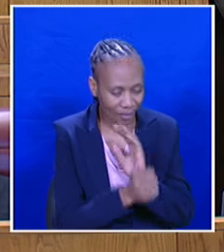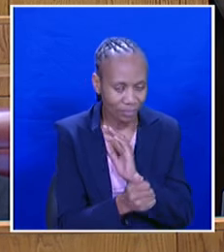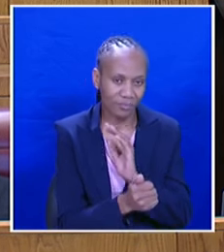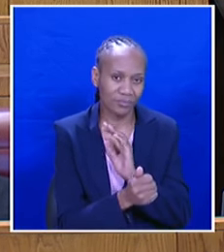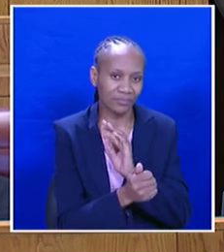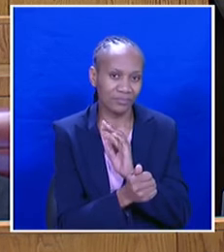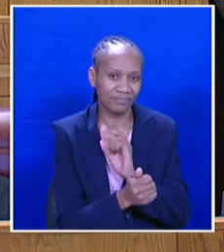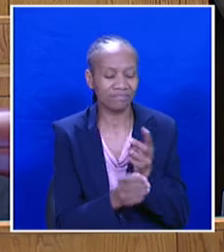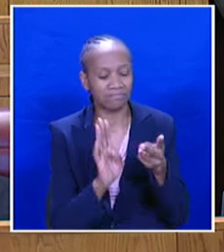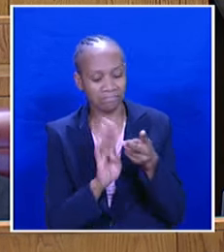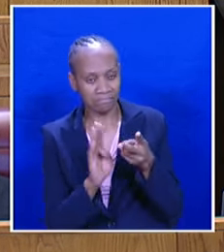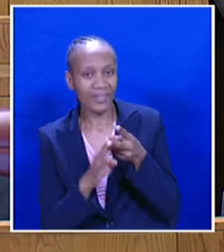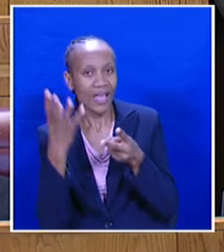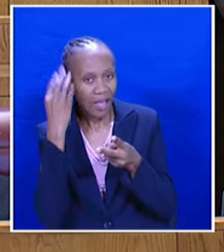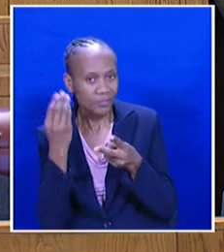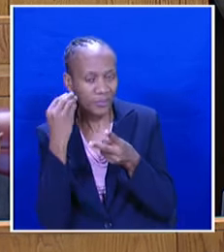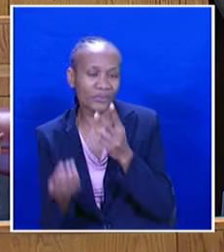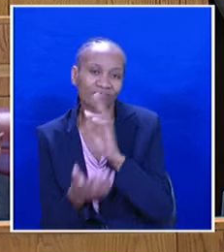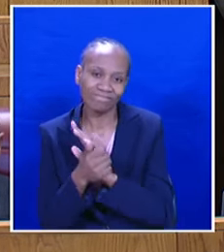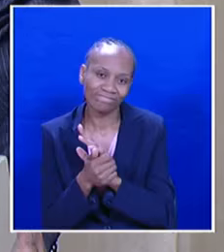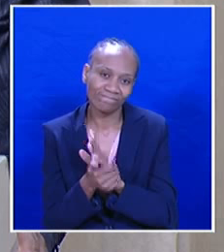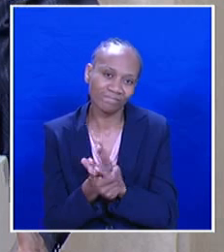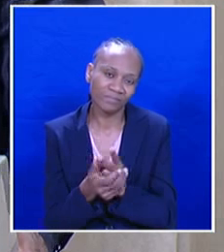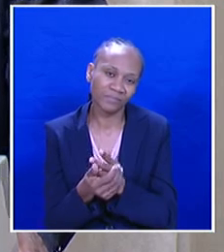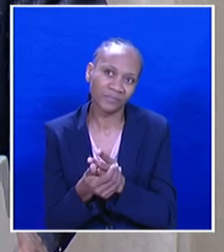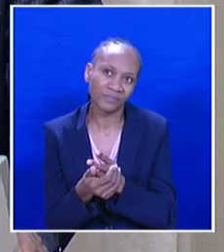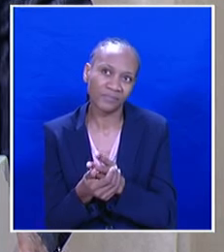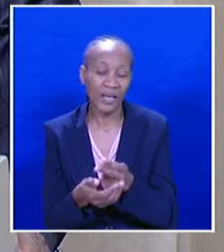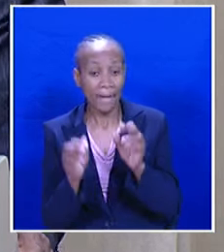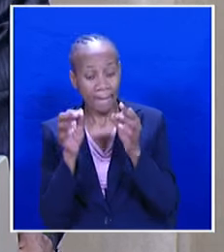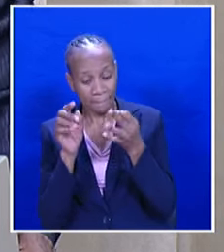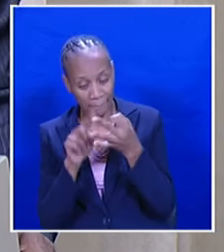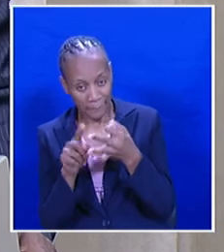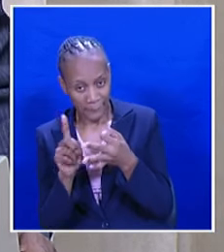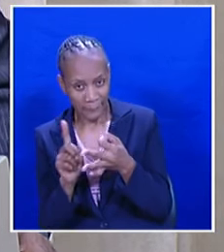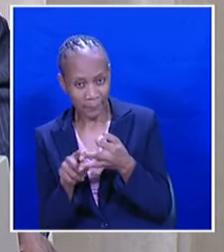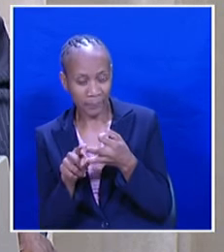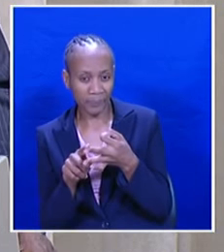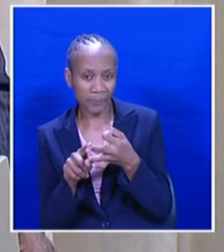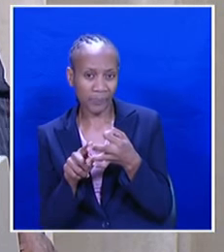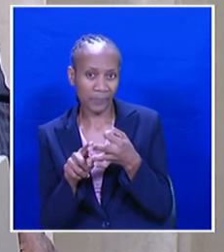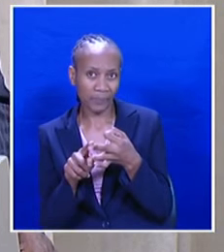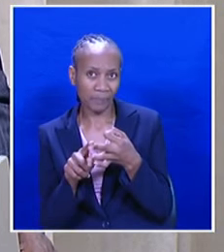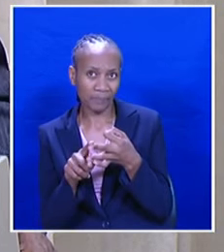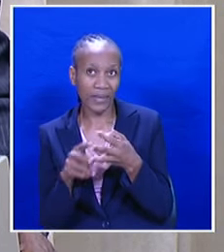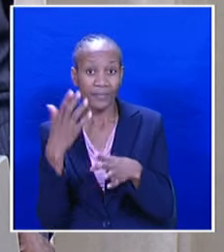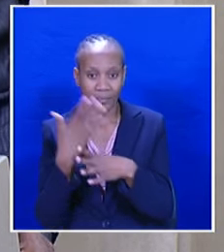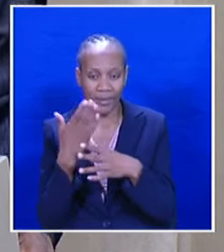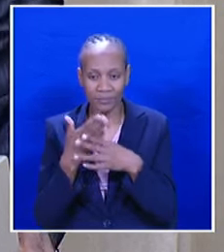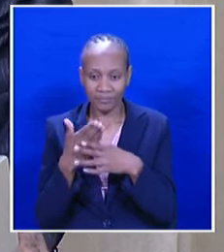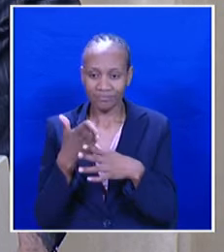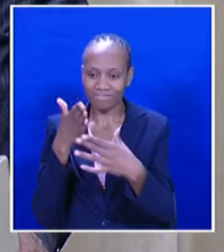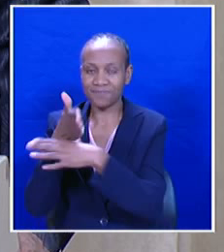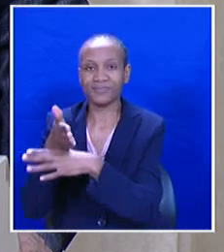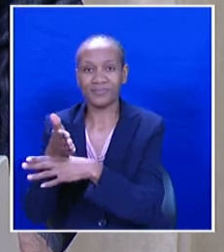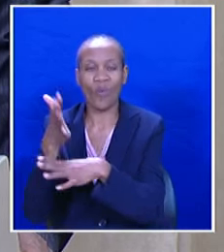experience, and to be exposed to a labor market, to be able